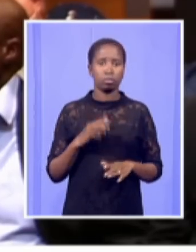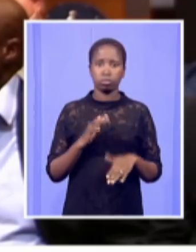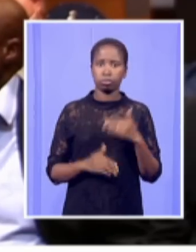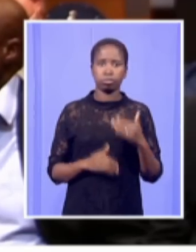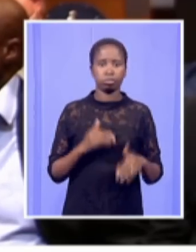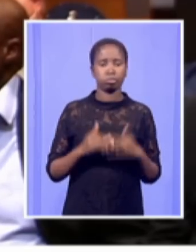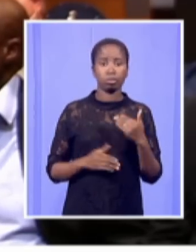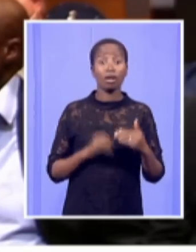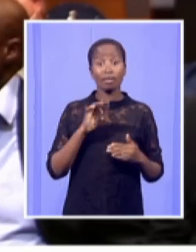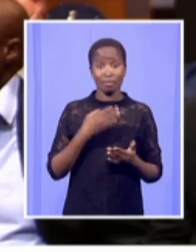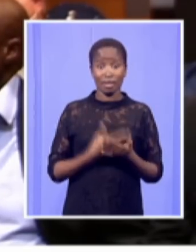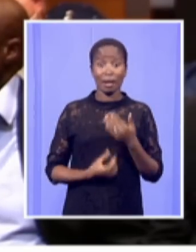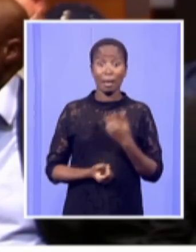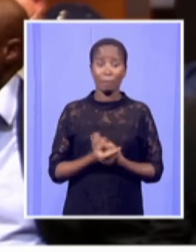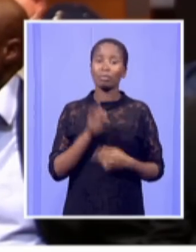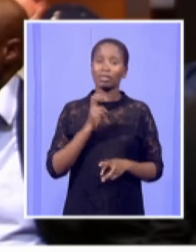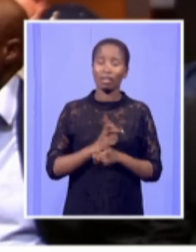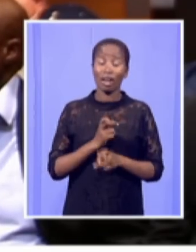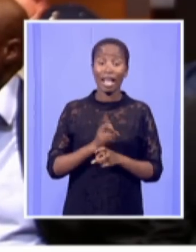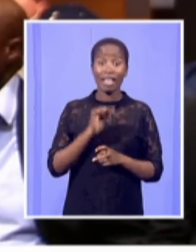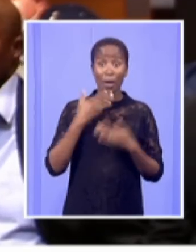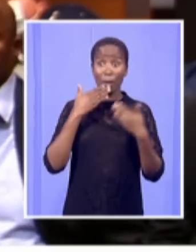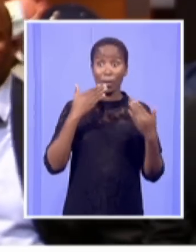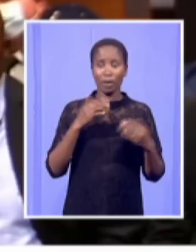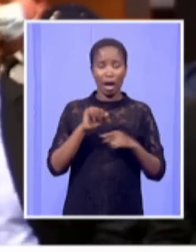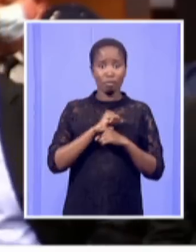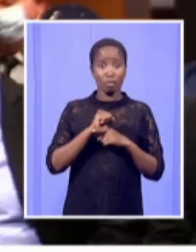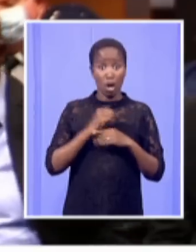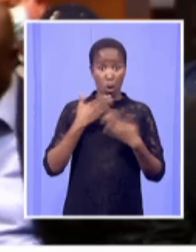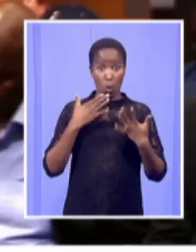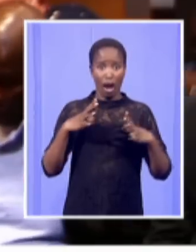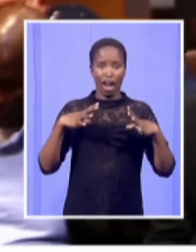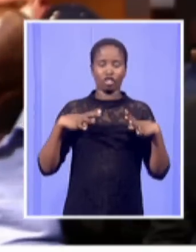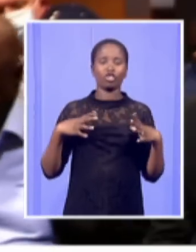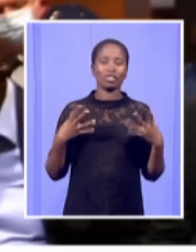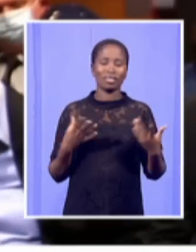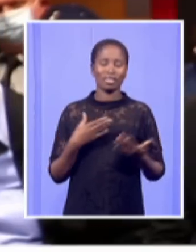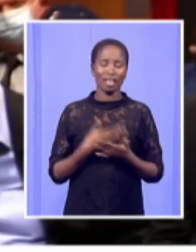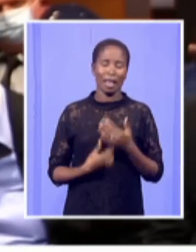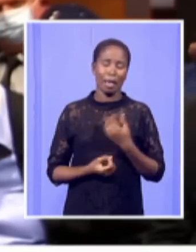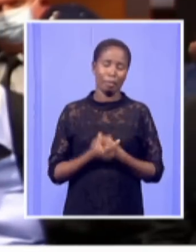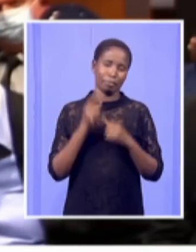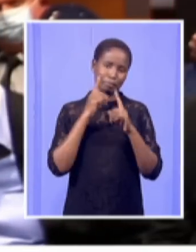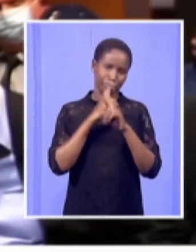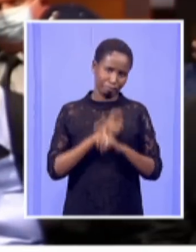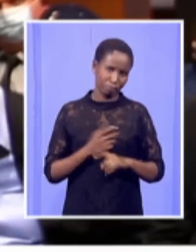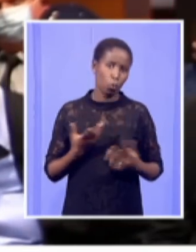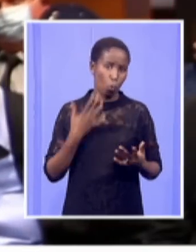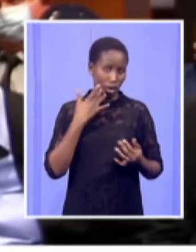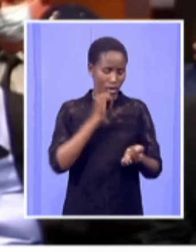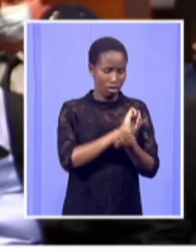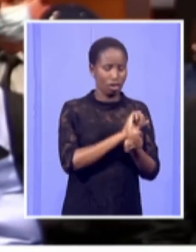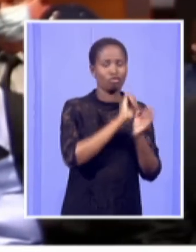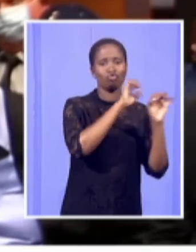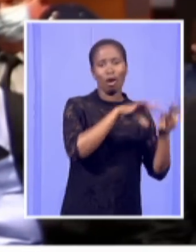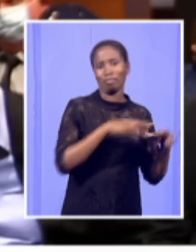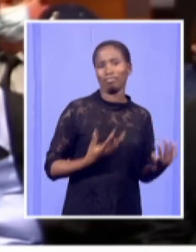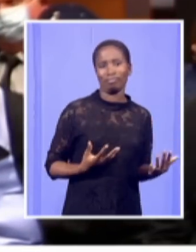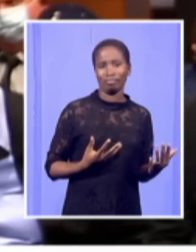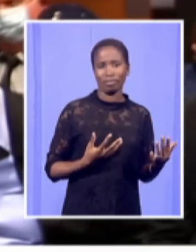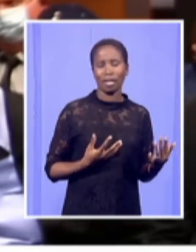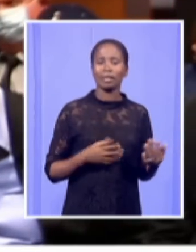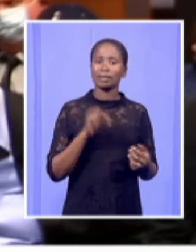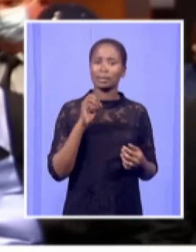not impossible, to properly prepare for such trial under circumstances where I am incarcerated. I will have no part in delaying the trial, and I do